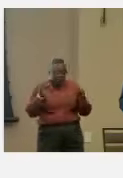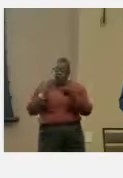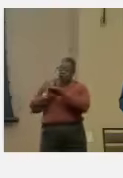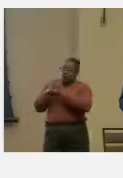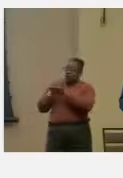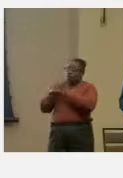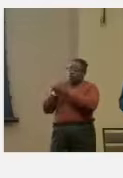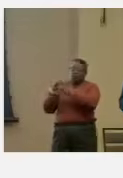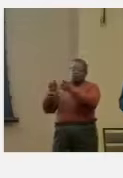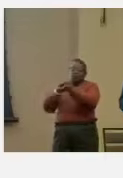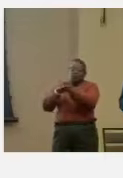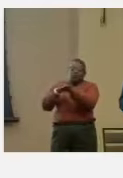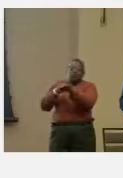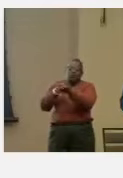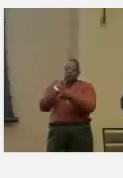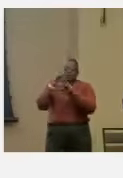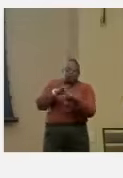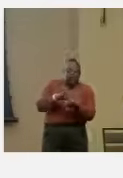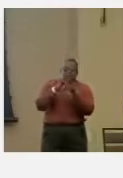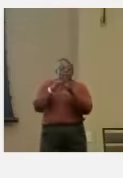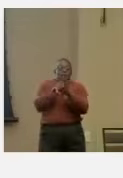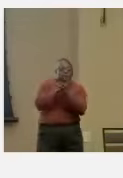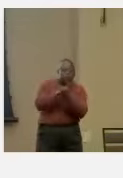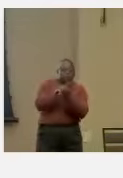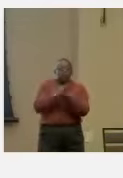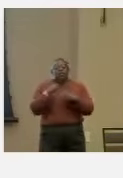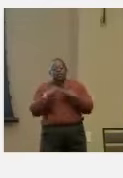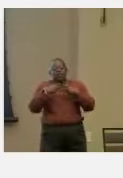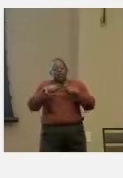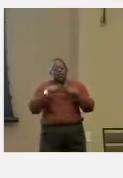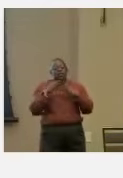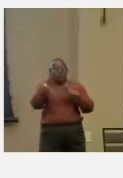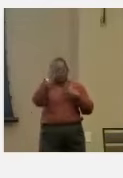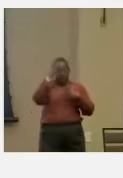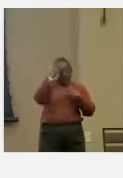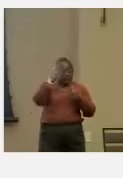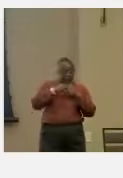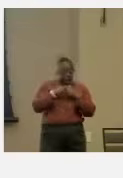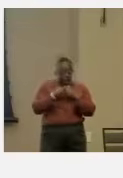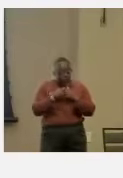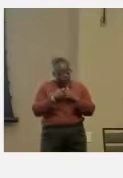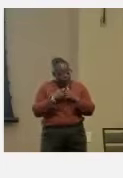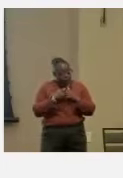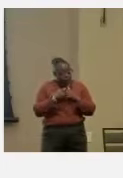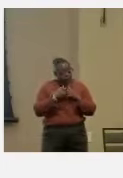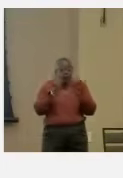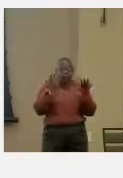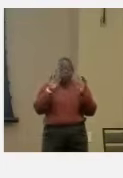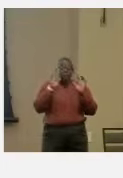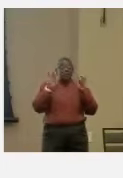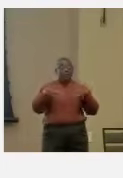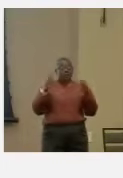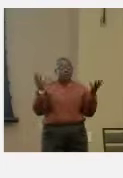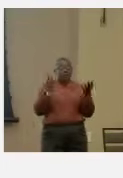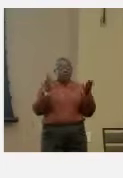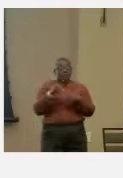mistake, and half the discordant diagnosis at referrals was seen by non-rheumatologists. But